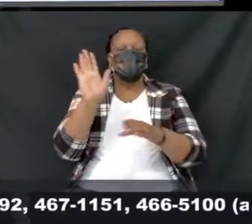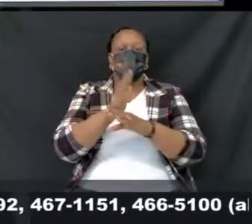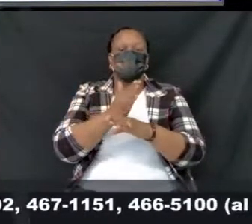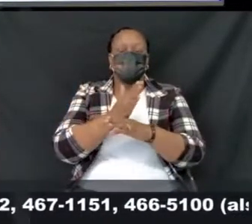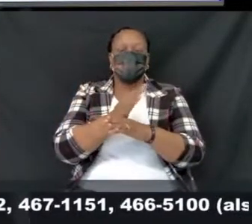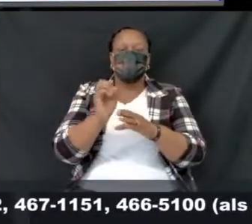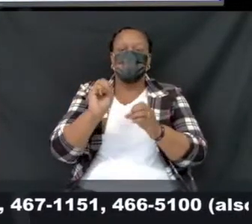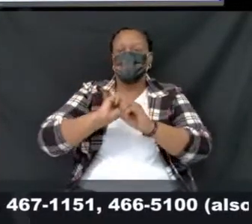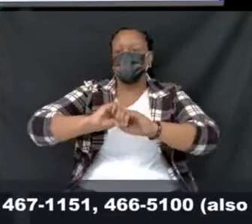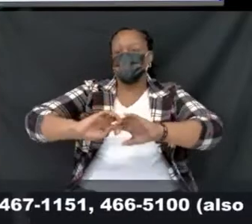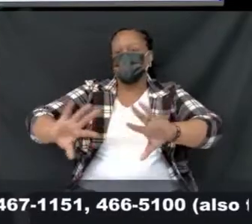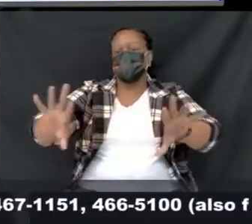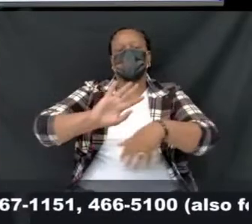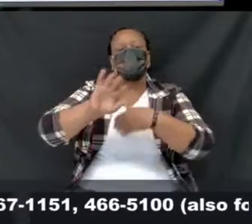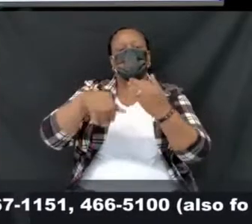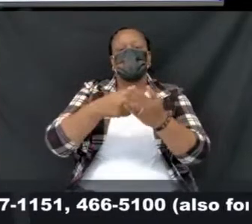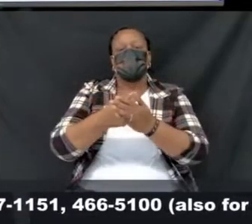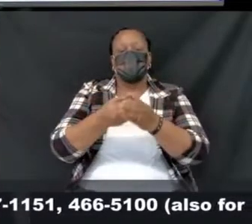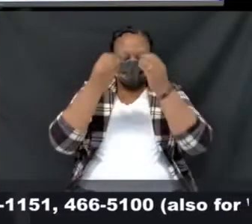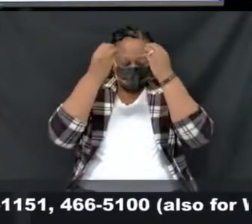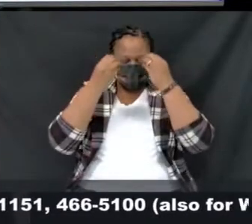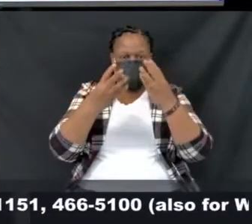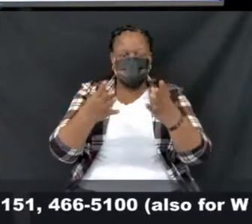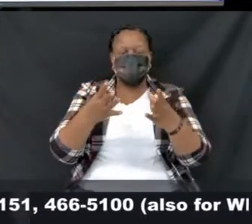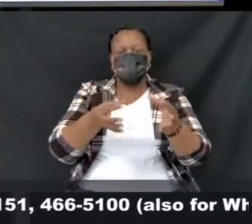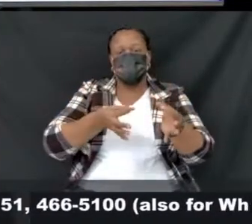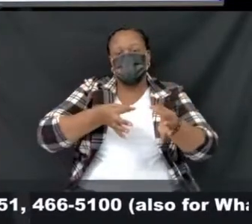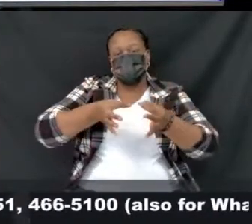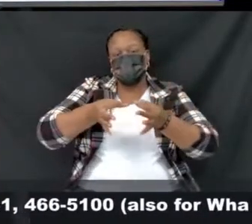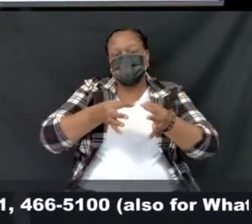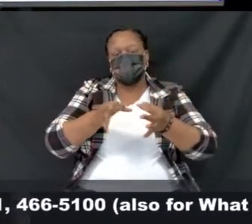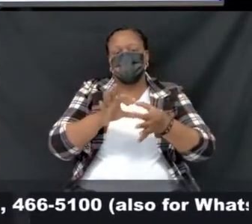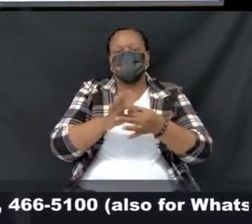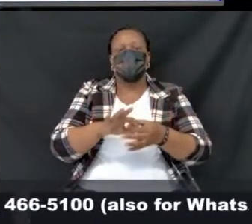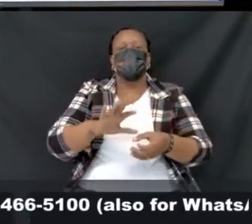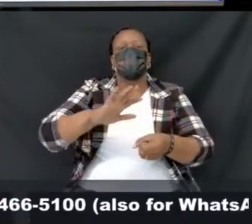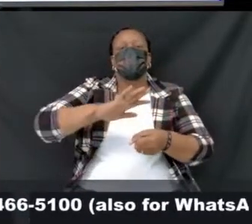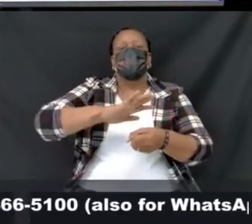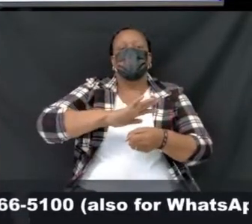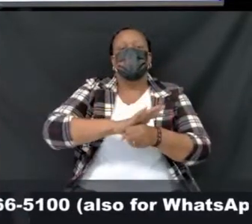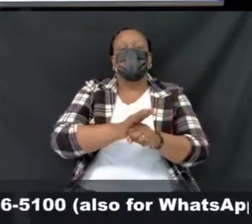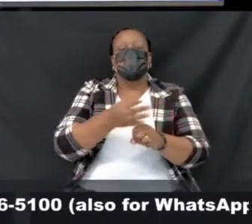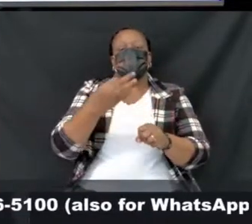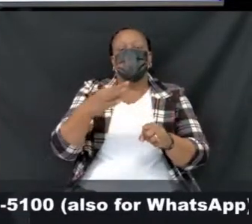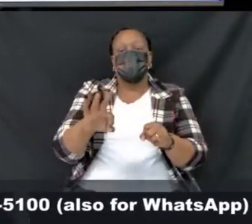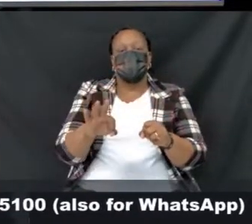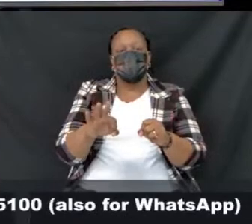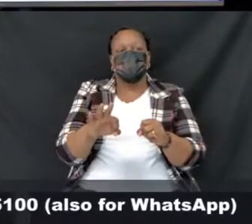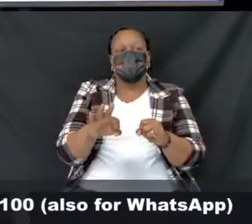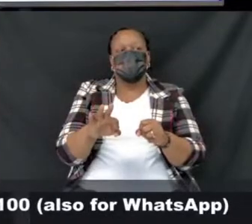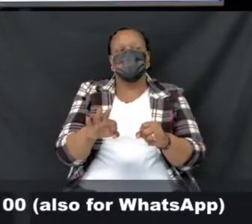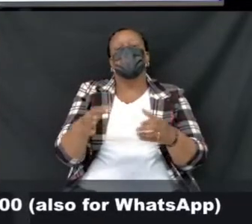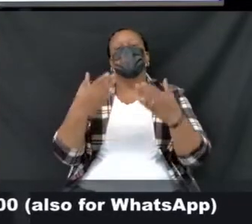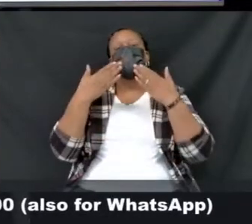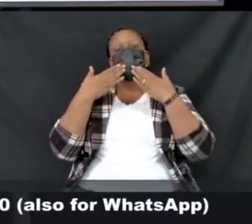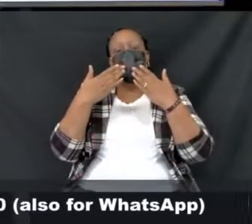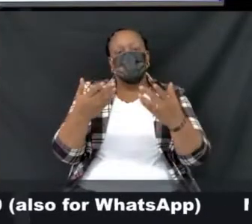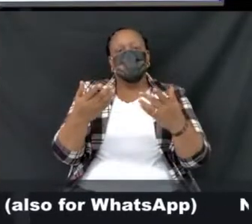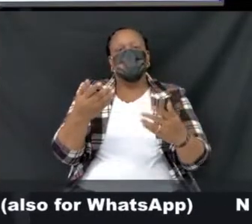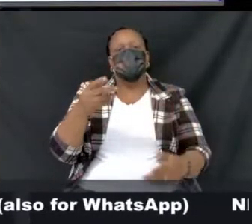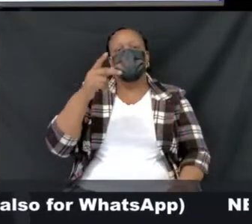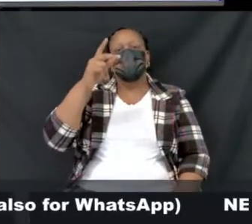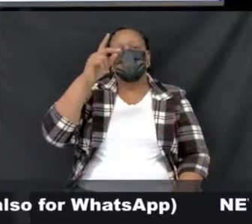us in the management of the COVID-19 pandemic. We thank the Honorable Wendy Phipps, of